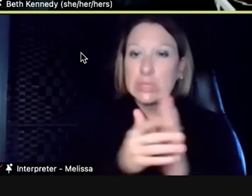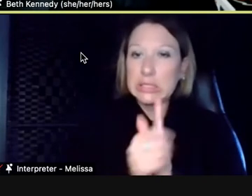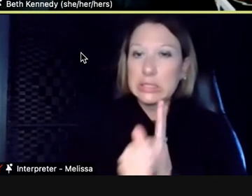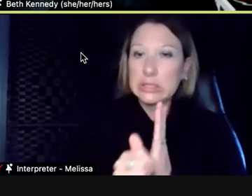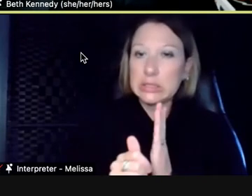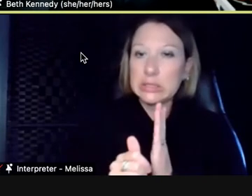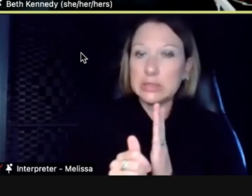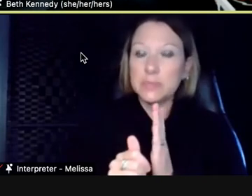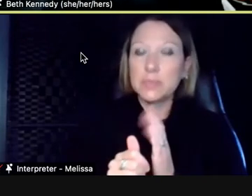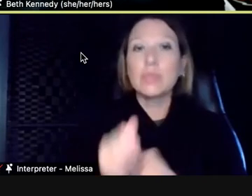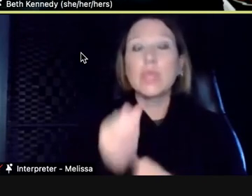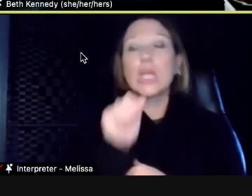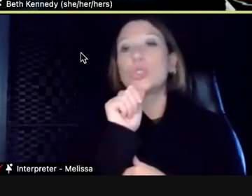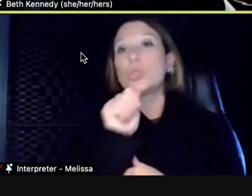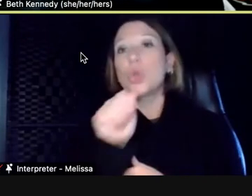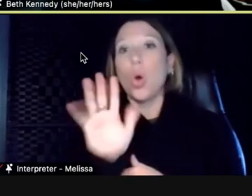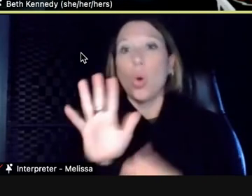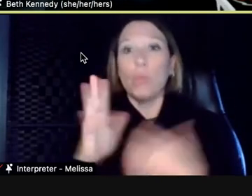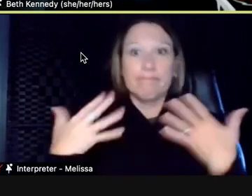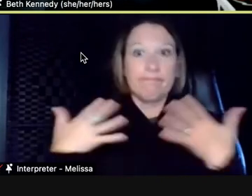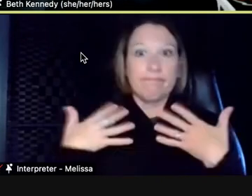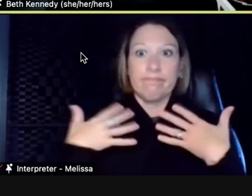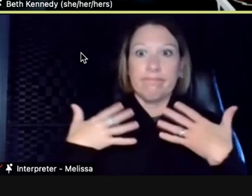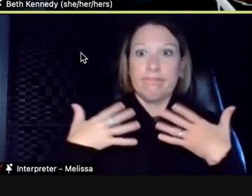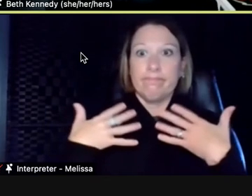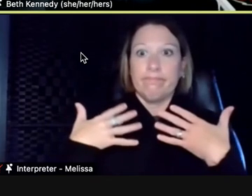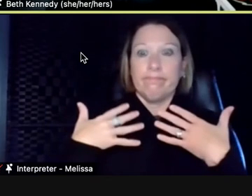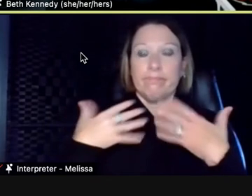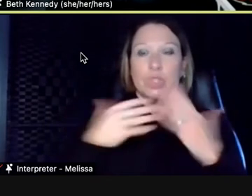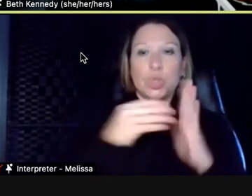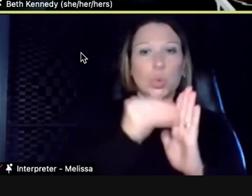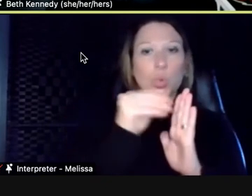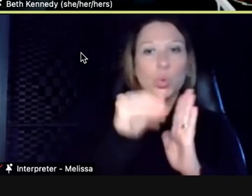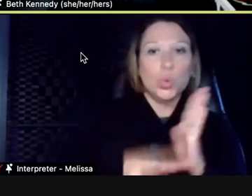don't be intimidated by the student intervener relationship.